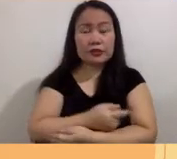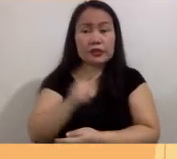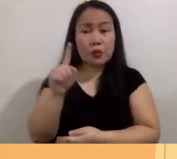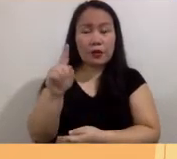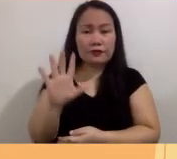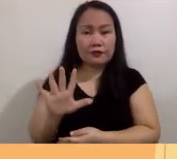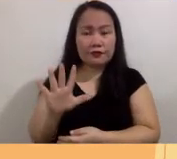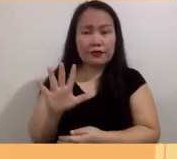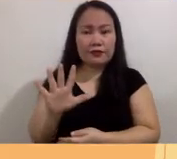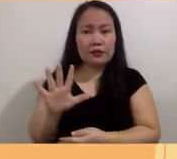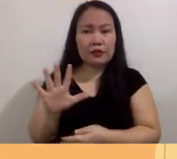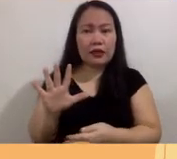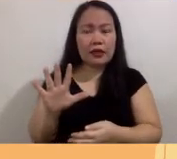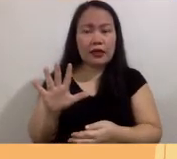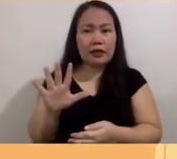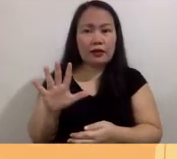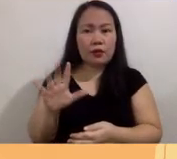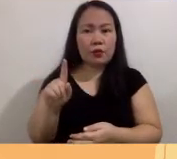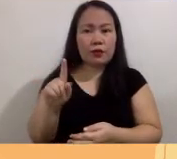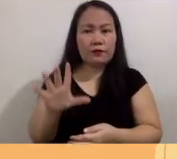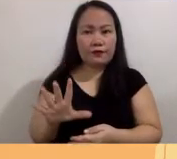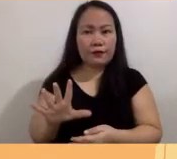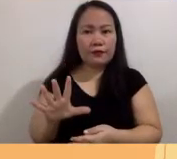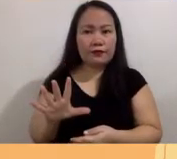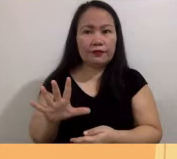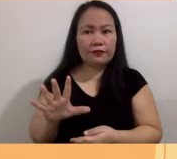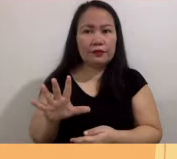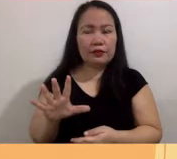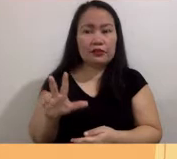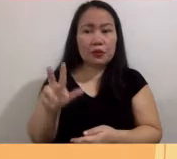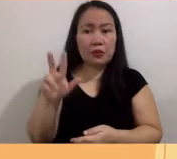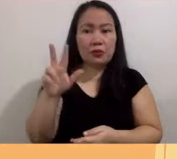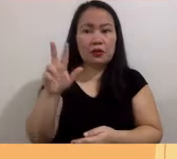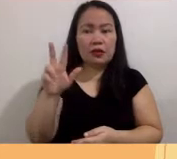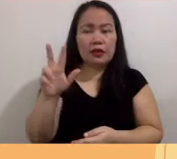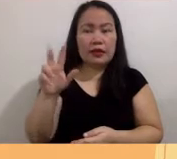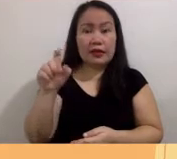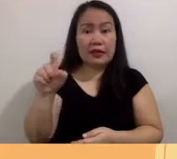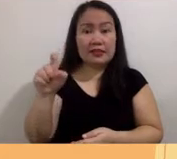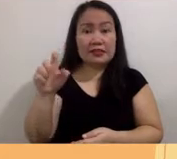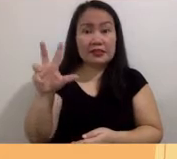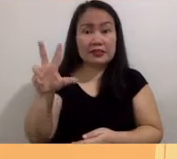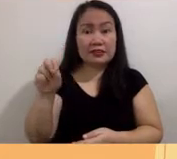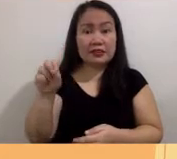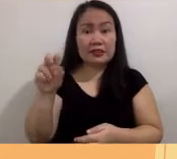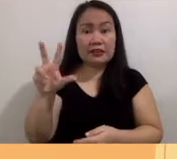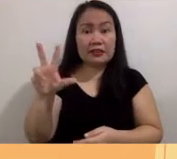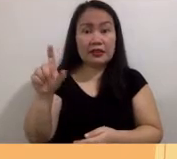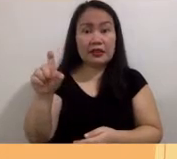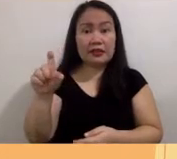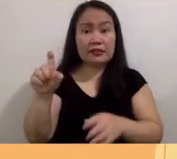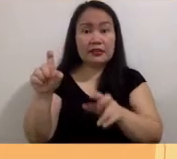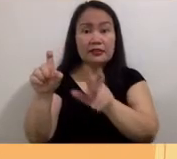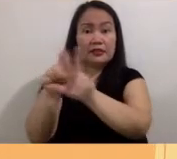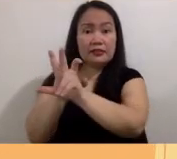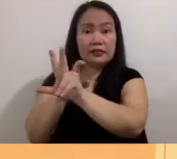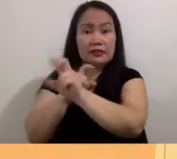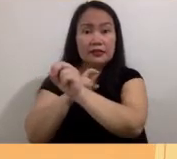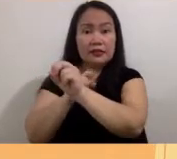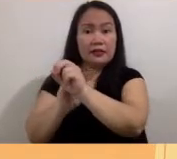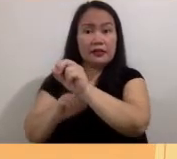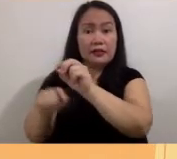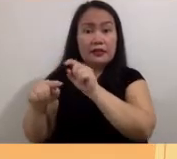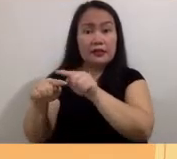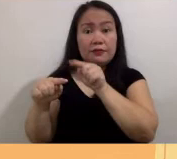age ni mother is the age of the daughter. So x, since ang x natin ay 30, so 30 divided by